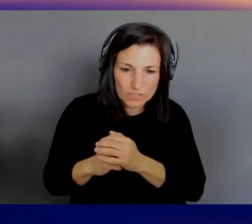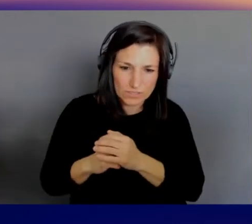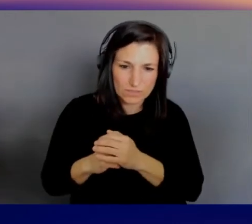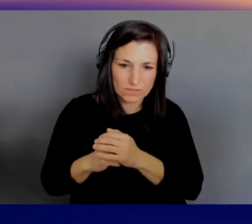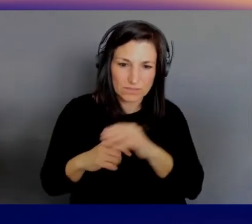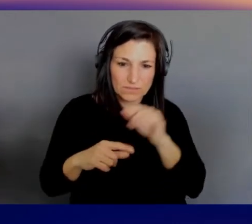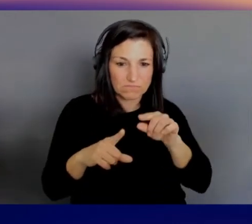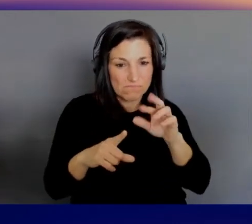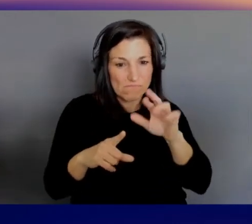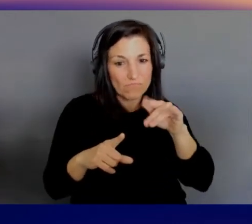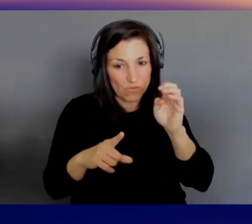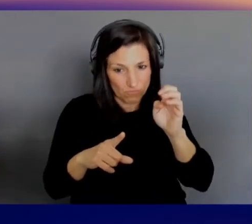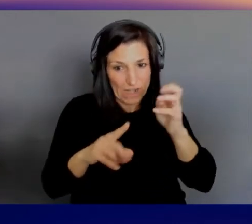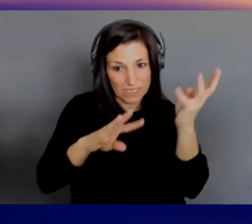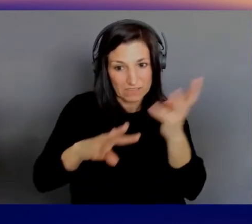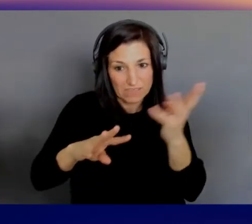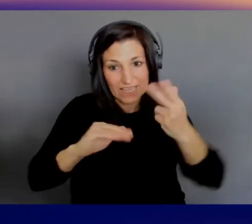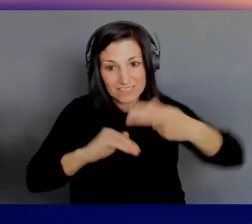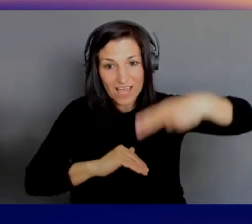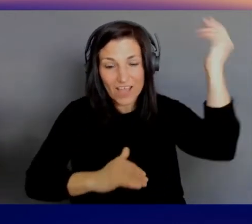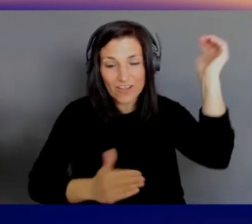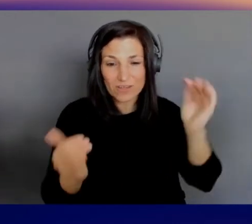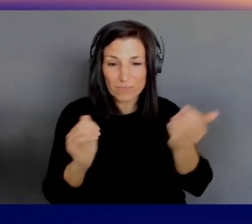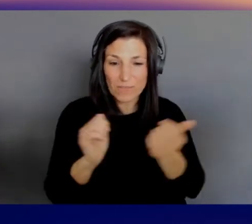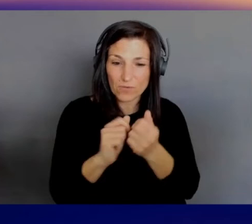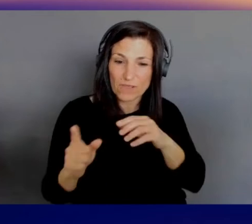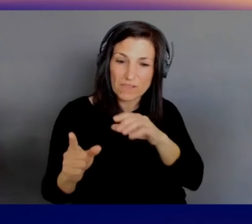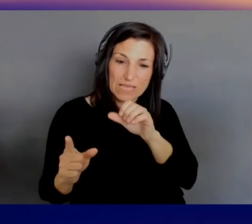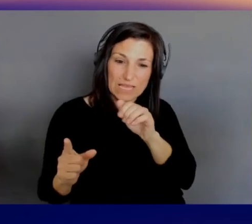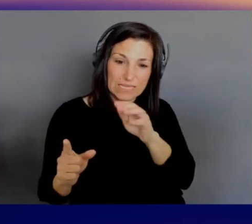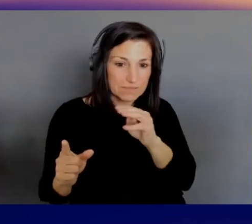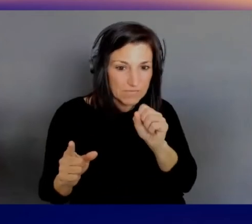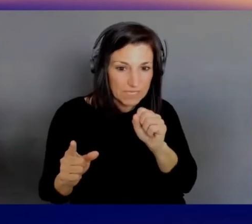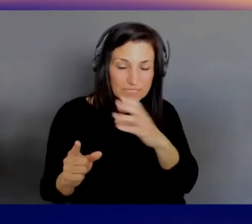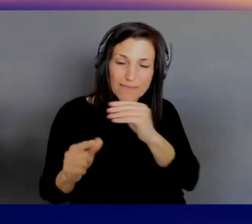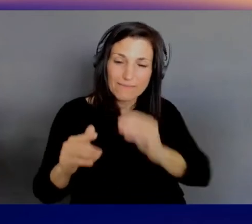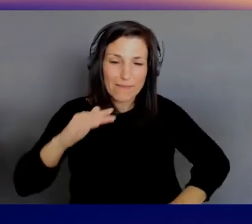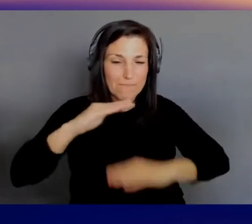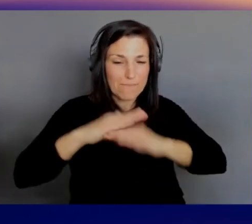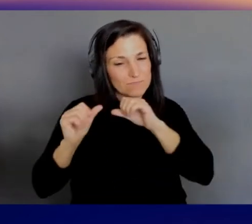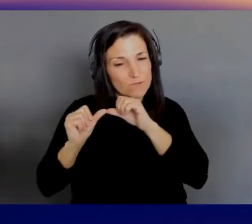step functions compared to SSM, and the maximum duration of your